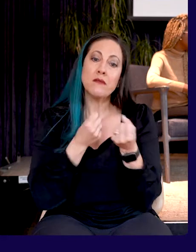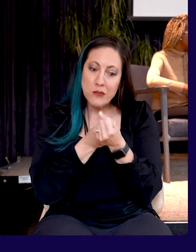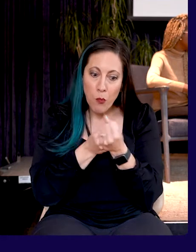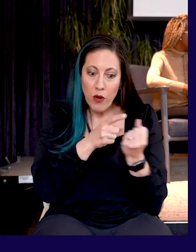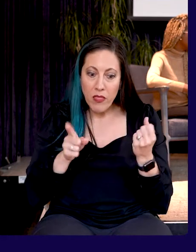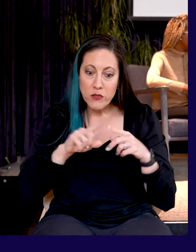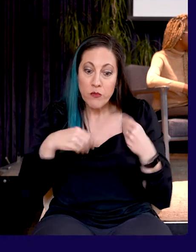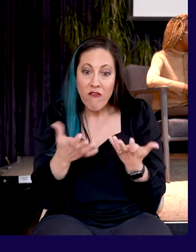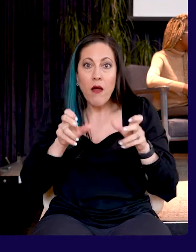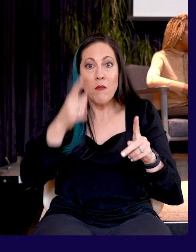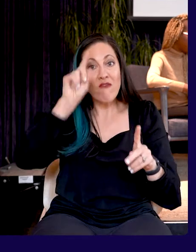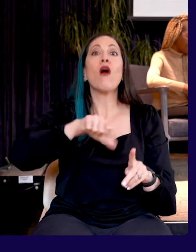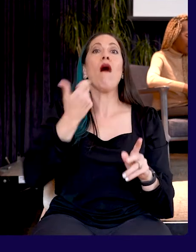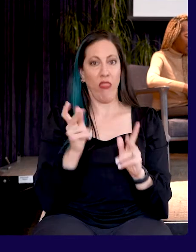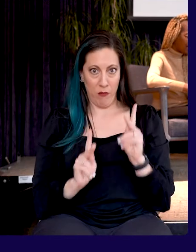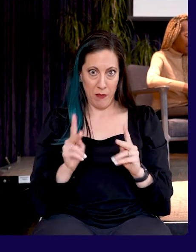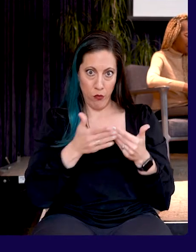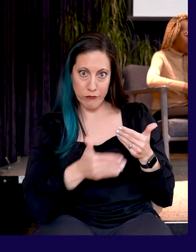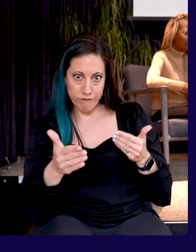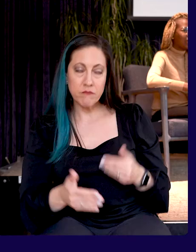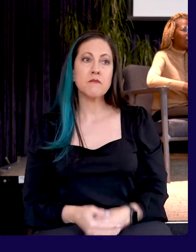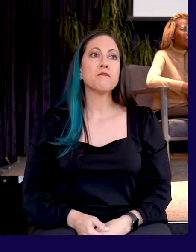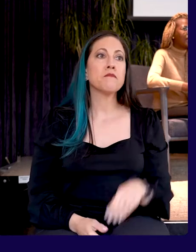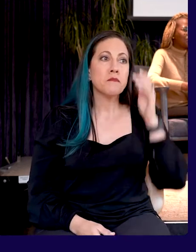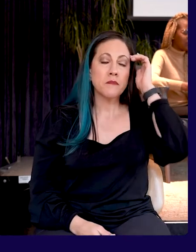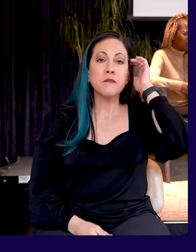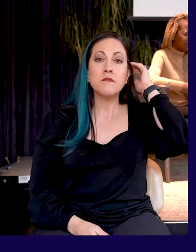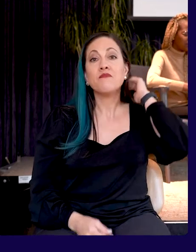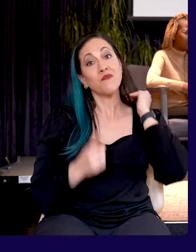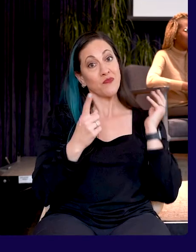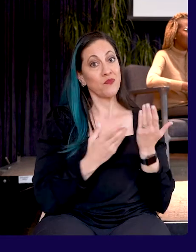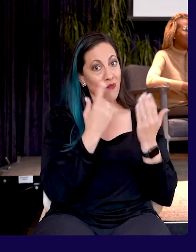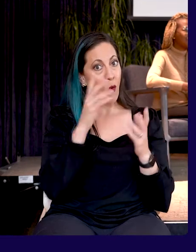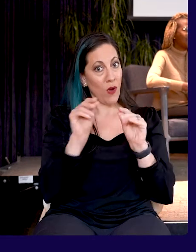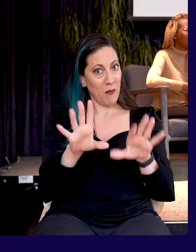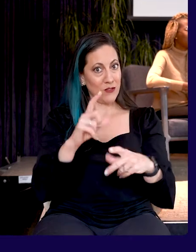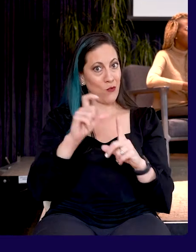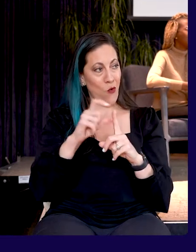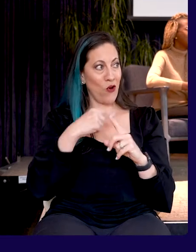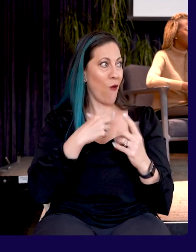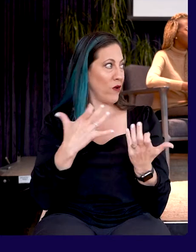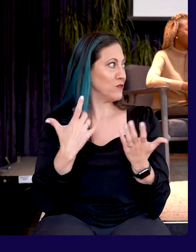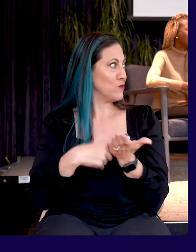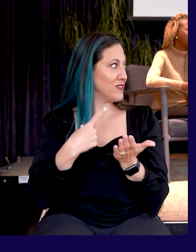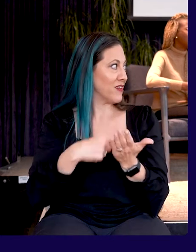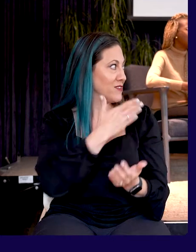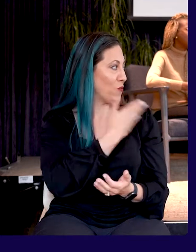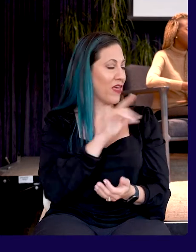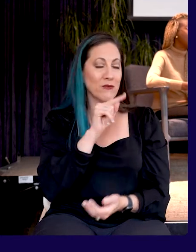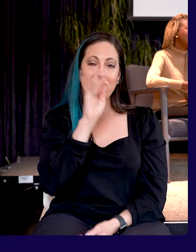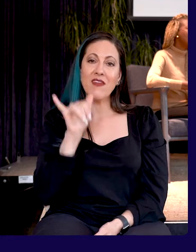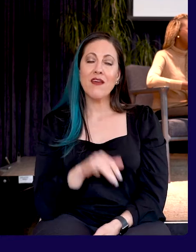providing opportunities for others. Yeah. You brought up one of the magic words that I was certainly going to address. So thank you for teeing this up, Tiffany.